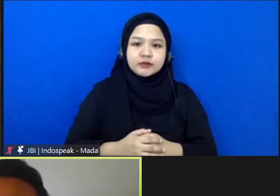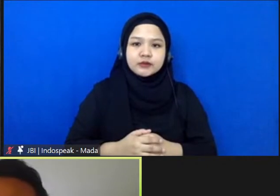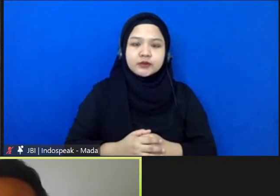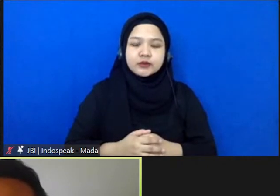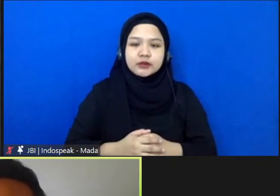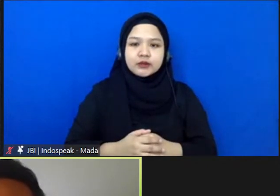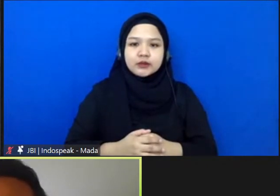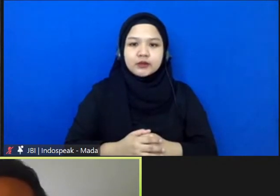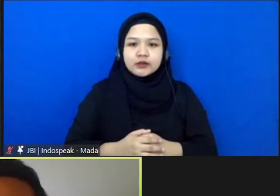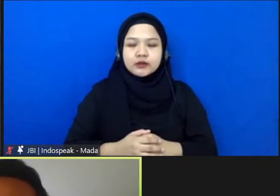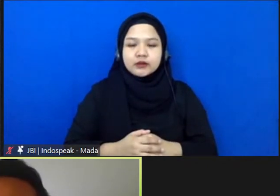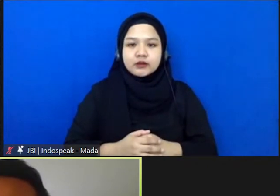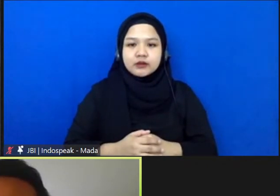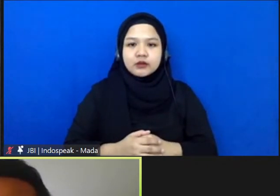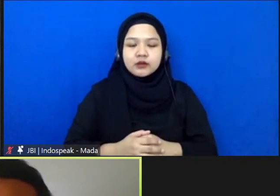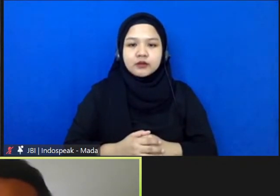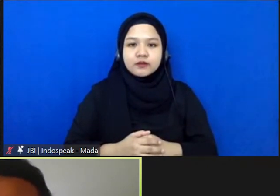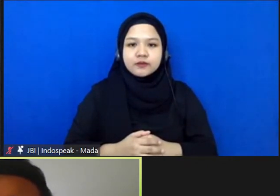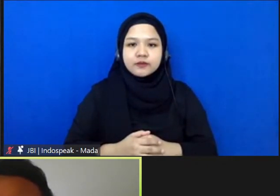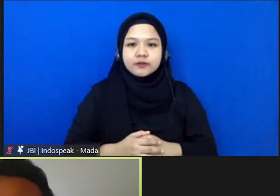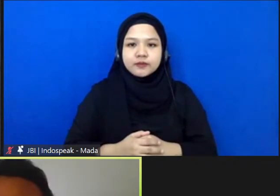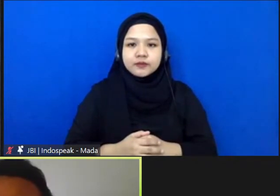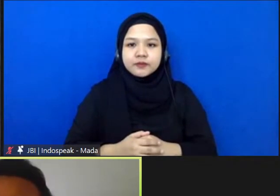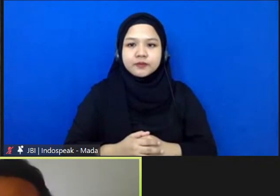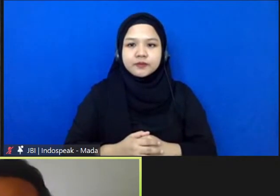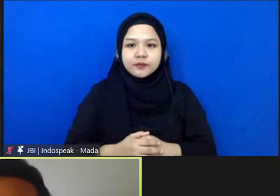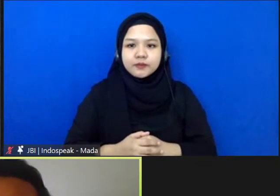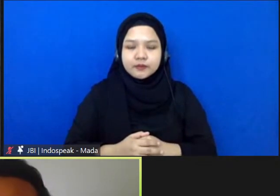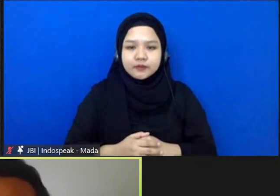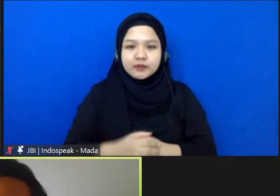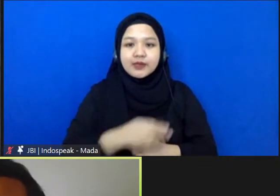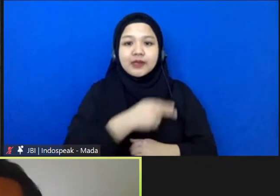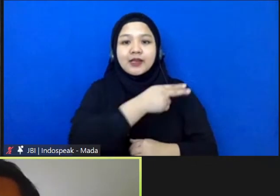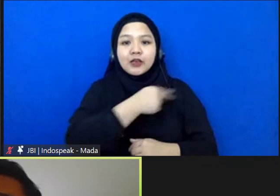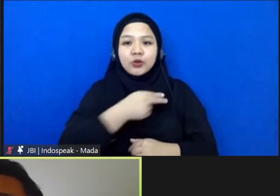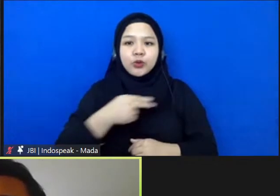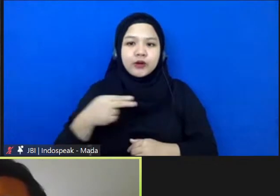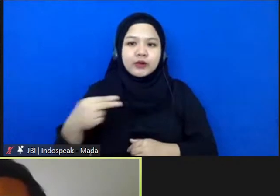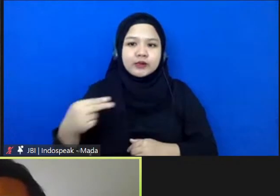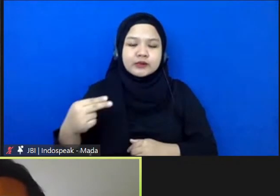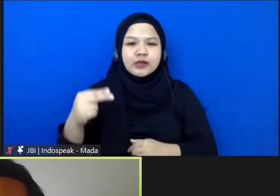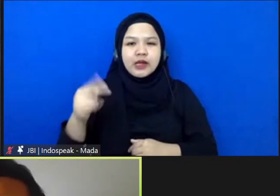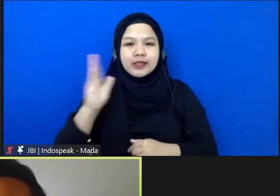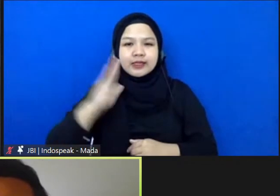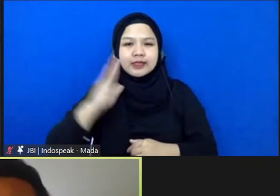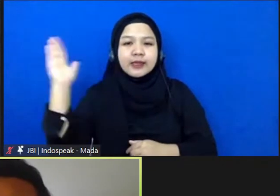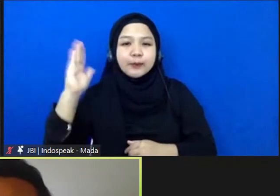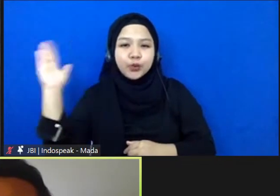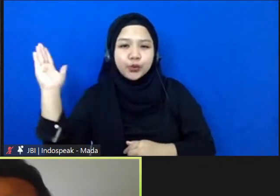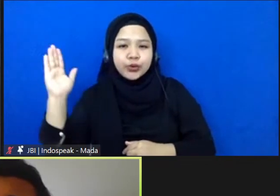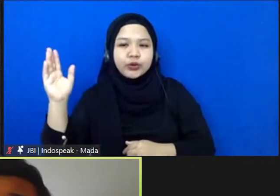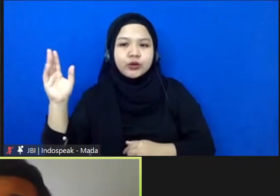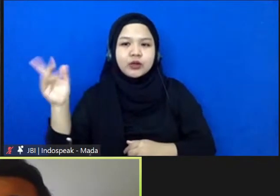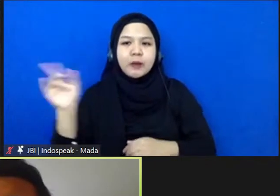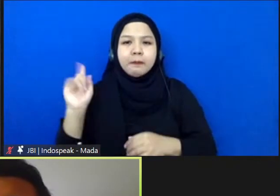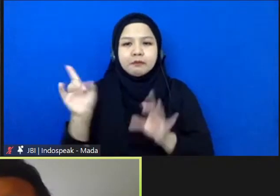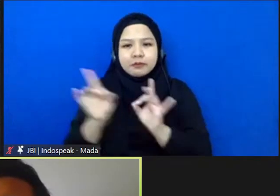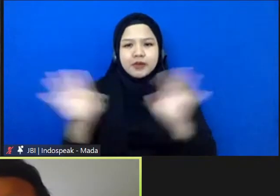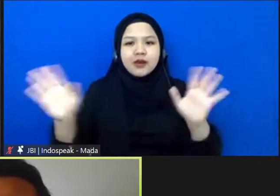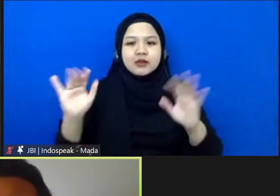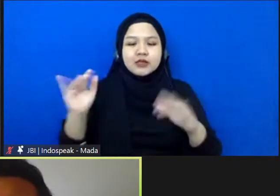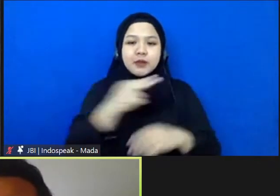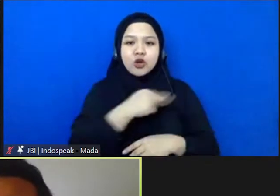Indonesia in east part of Indonesia, for example, if we compare with the western part of Indonesia, they do